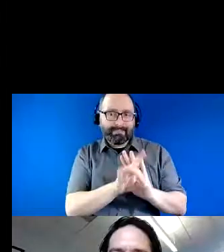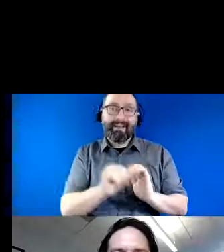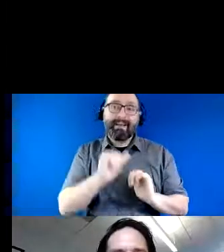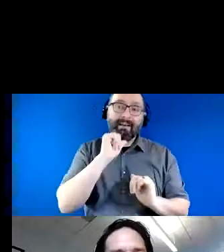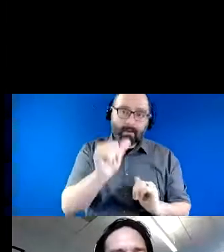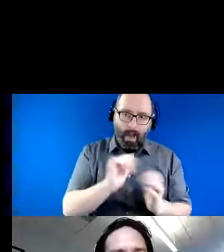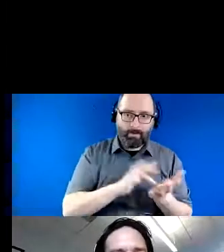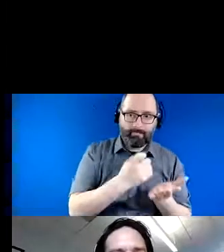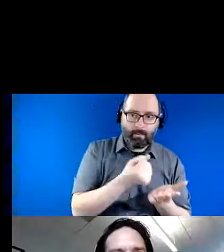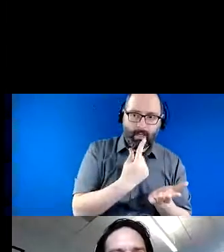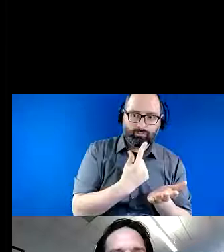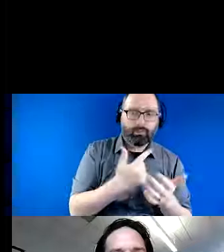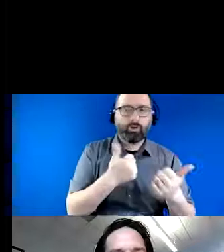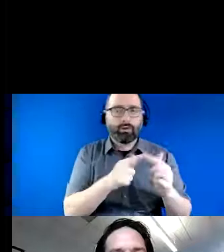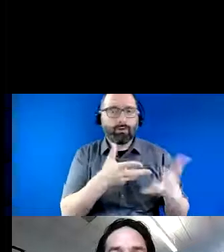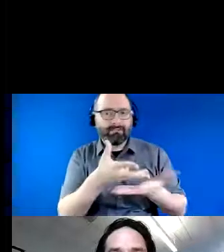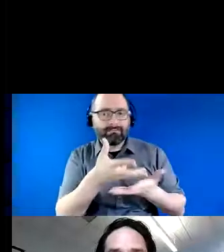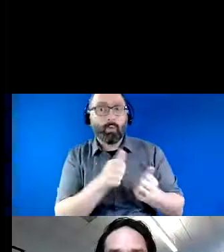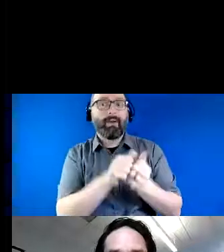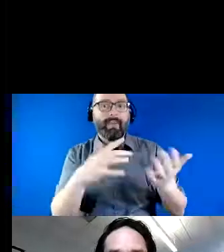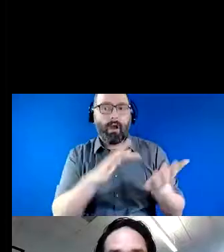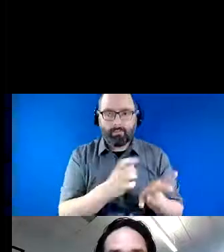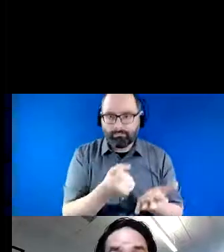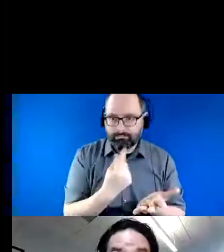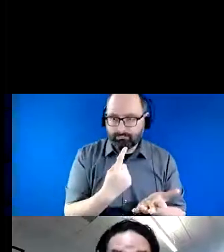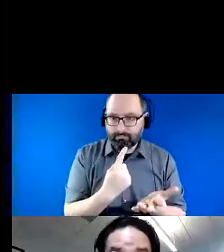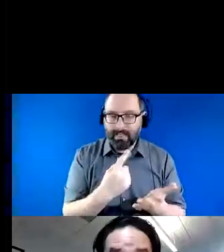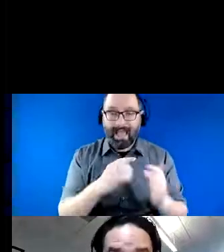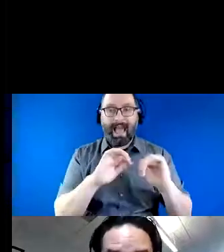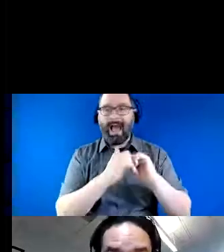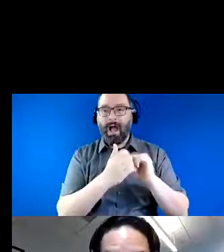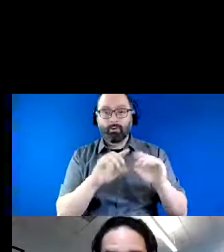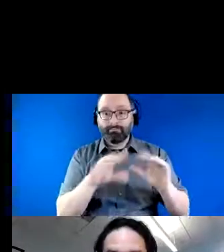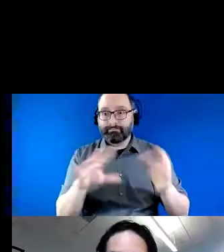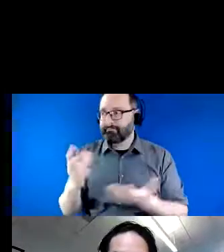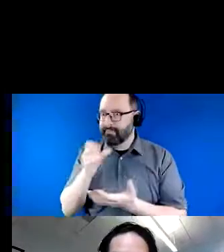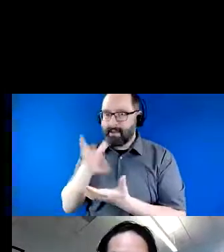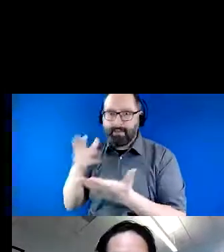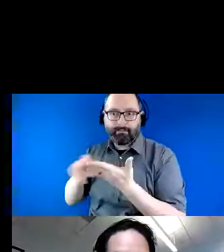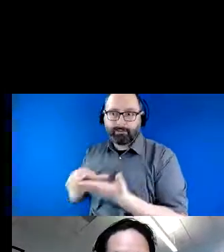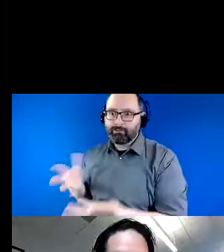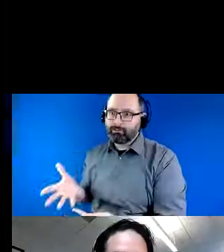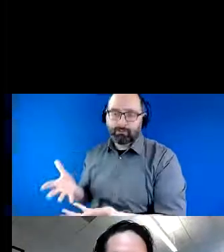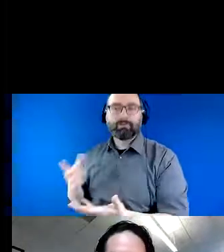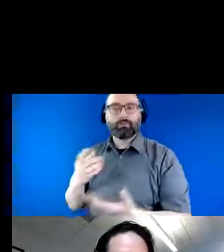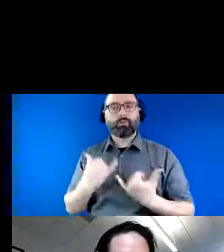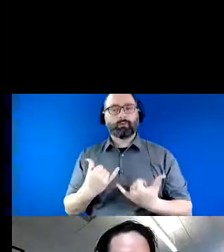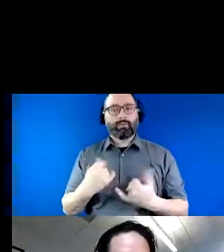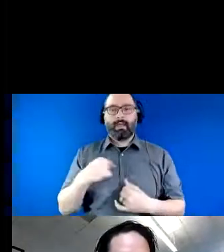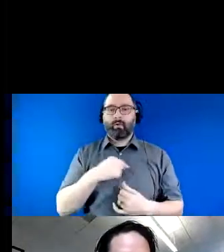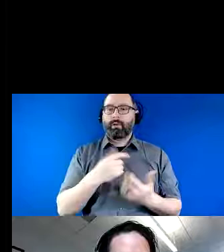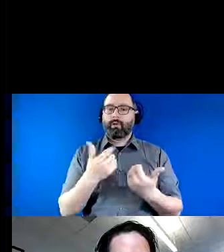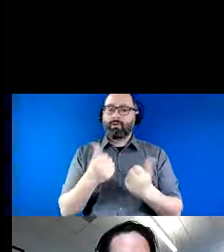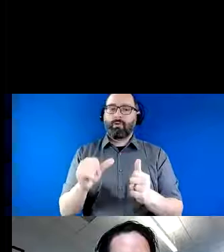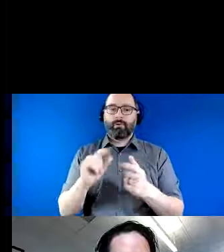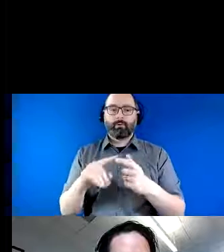non-pharmacological intervention and how to deploy it. So this is what we're doing here today. We are trying to